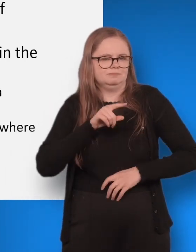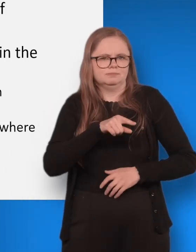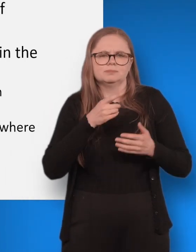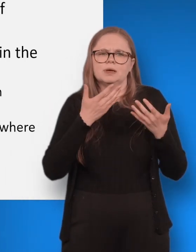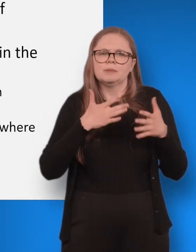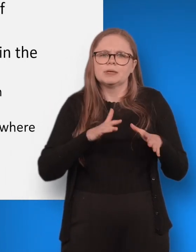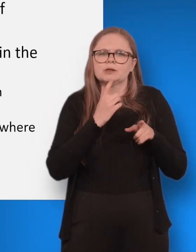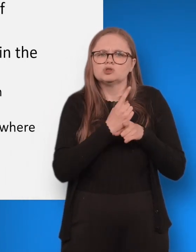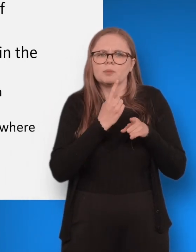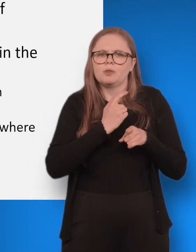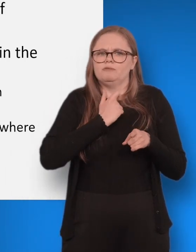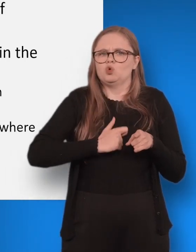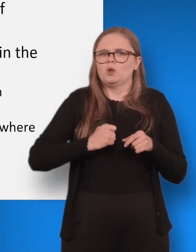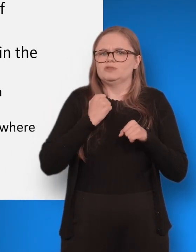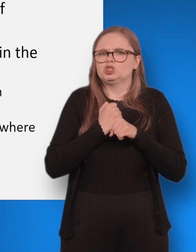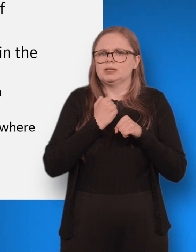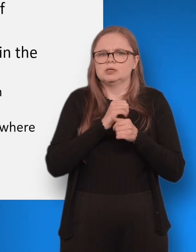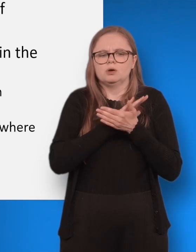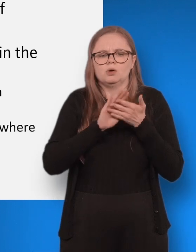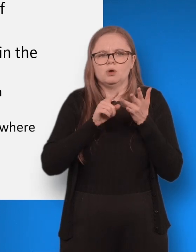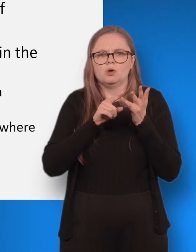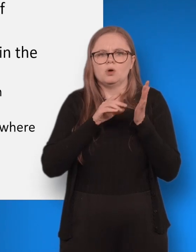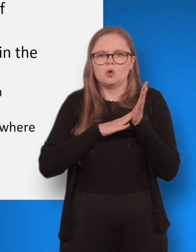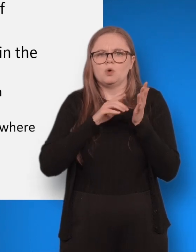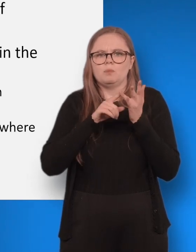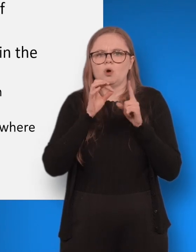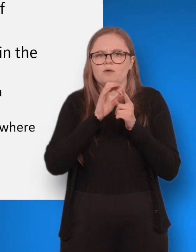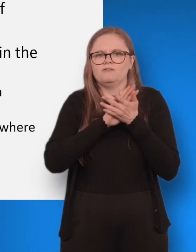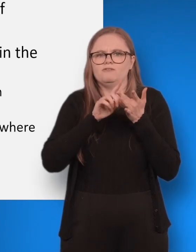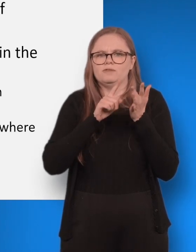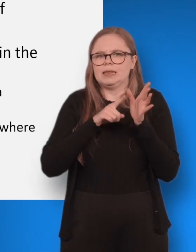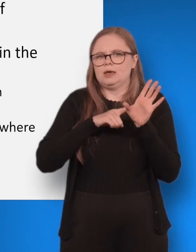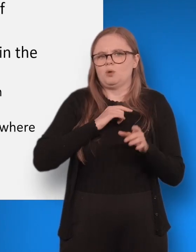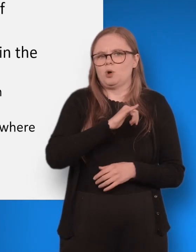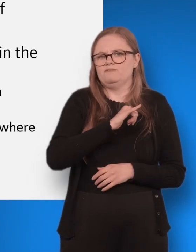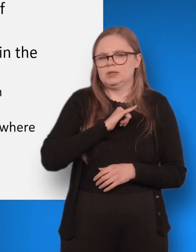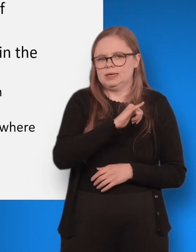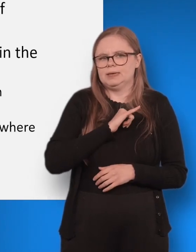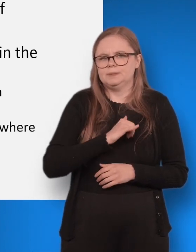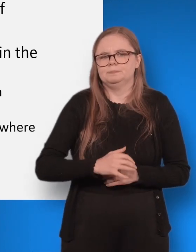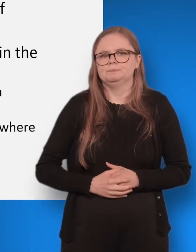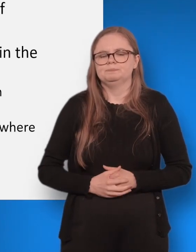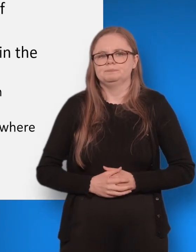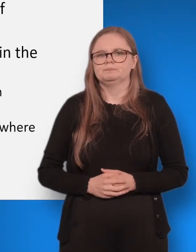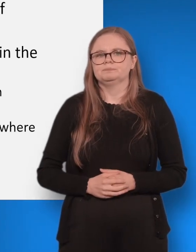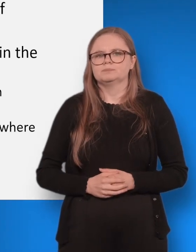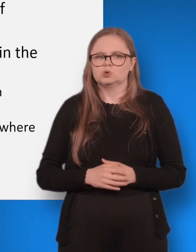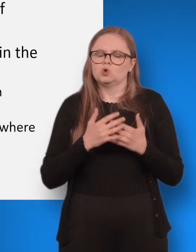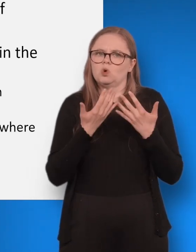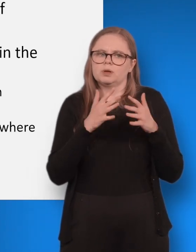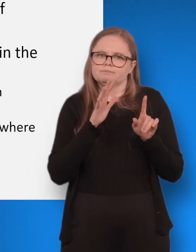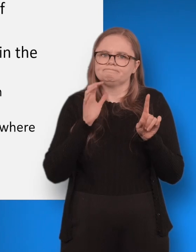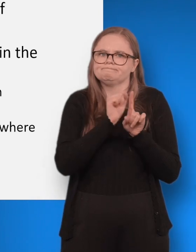role of gender homophily in the sciences, for example. The study finds that homophily